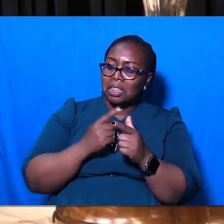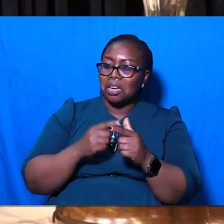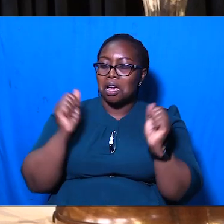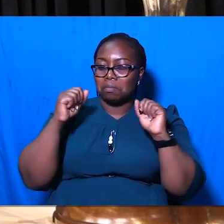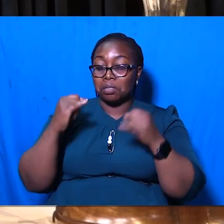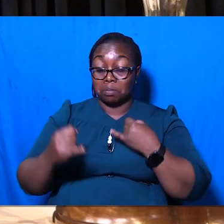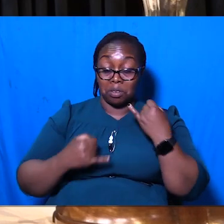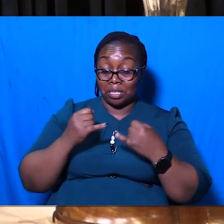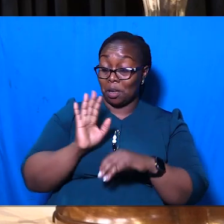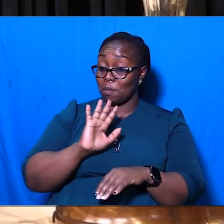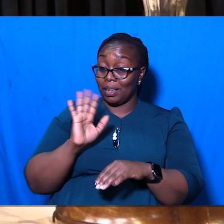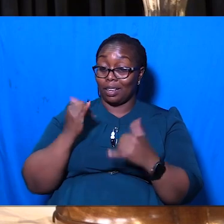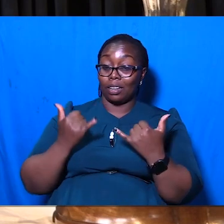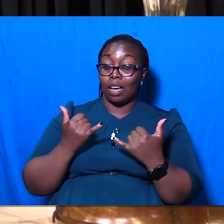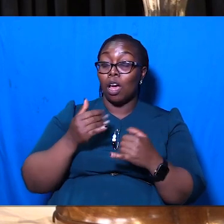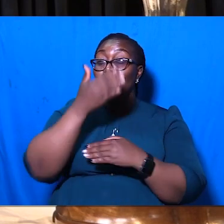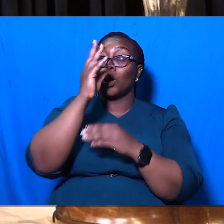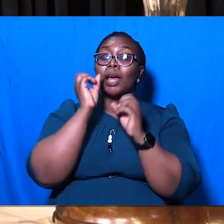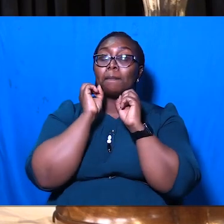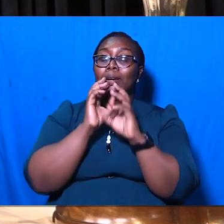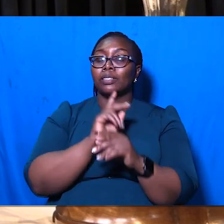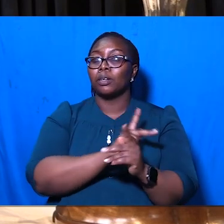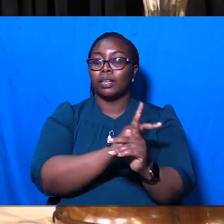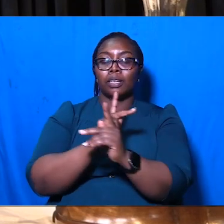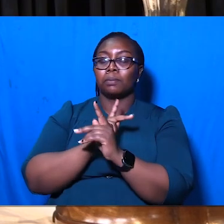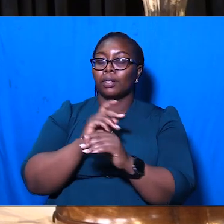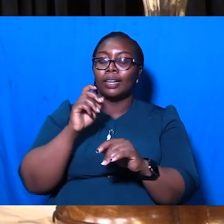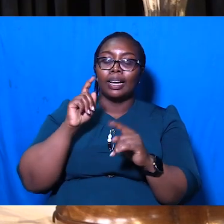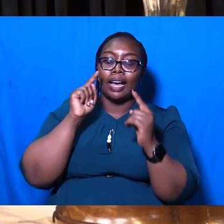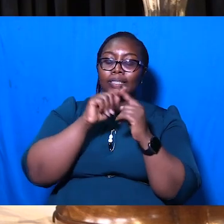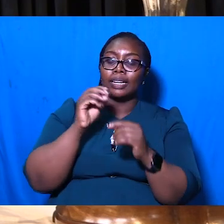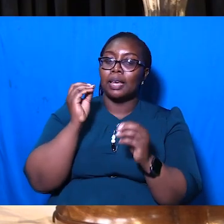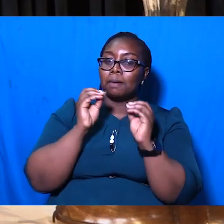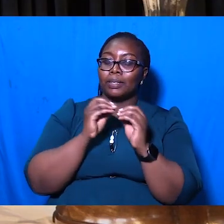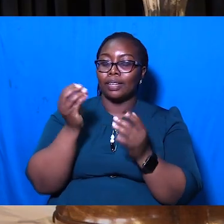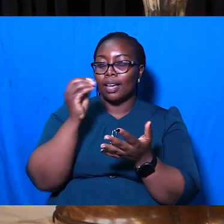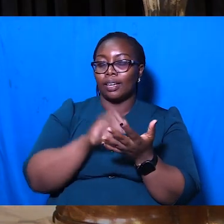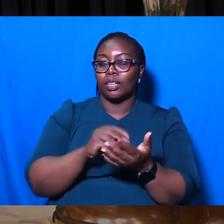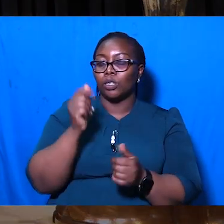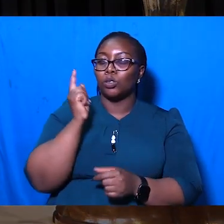Bye-bye for now. God bless you. May he keep you till we meet again tomorrow. Amen. Bye-bye.